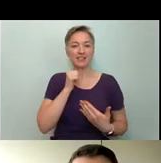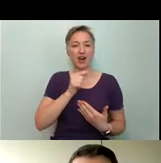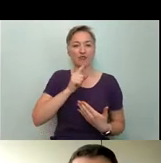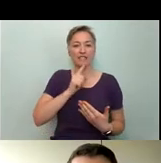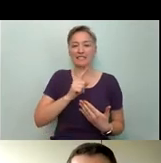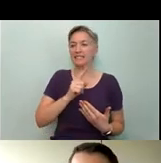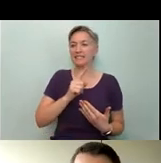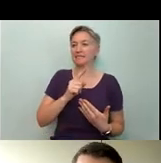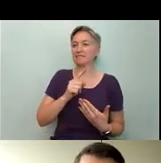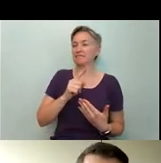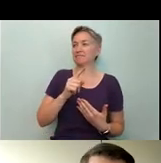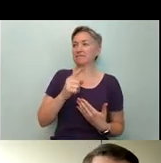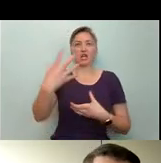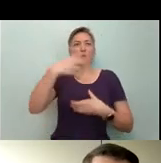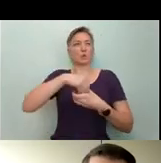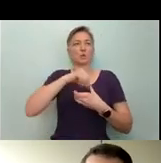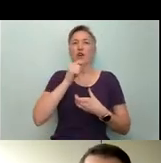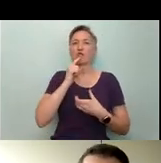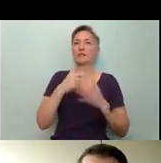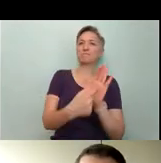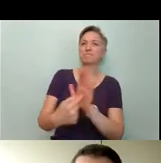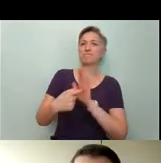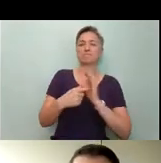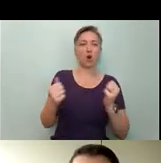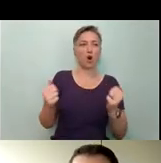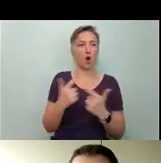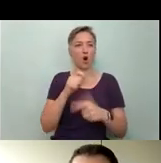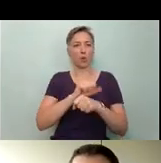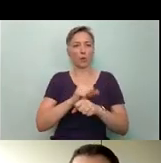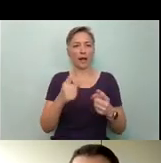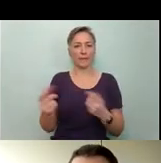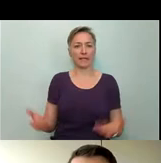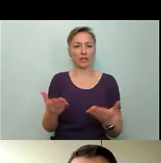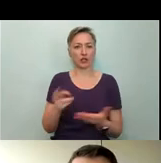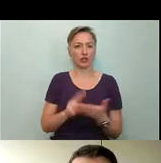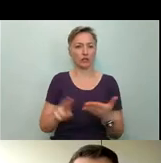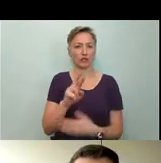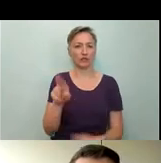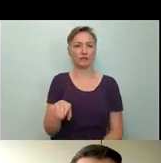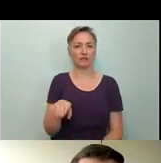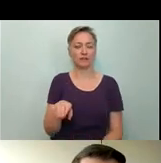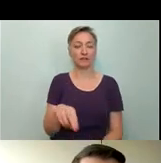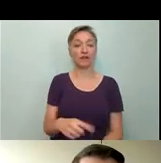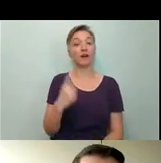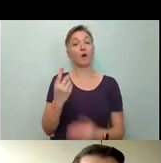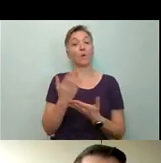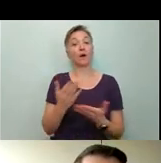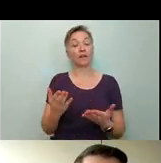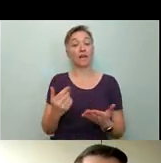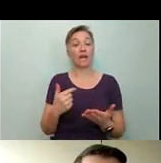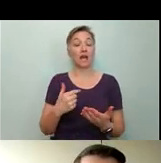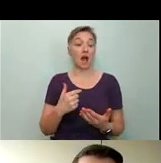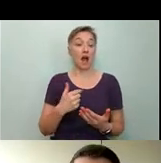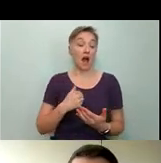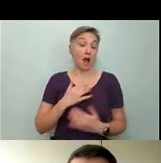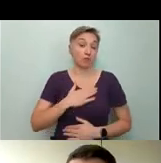longer include or encompass all the work being done here at the university. I think one of the things that I've come to appreciate about the U of R is